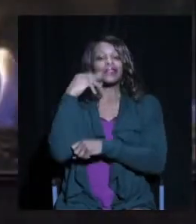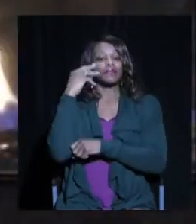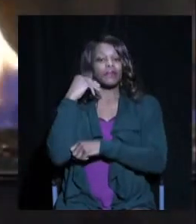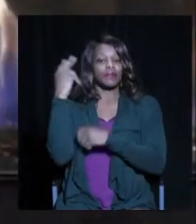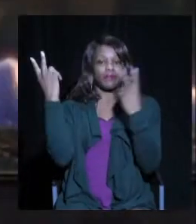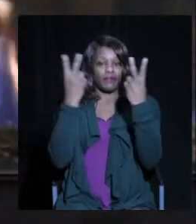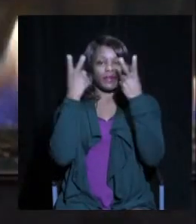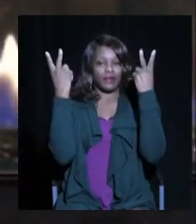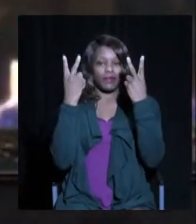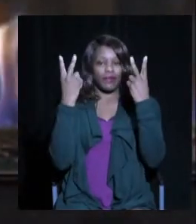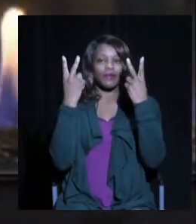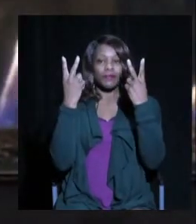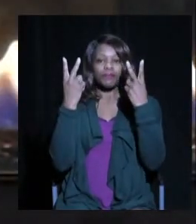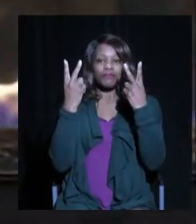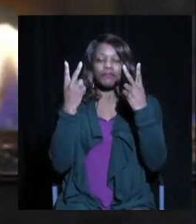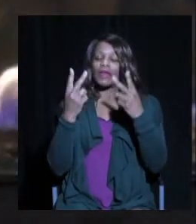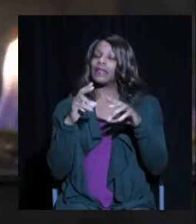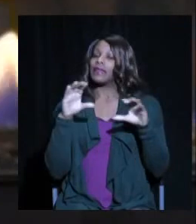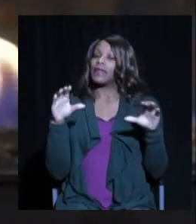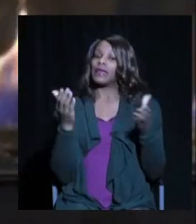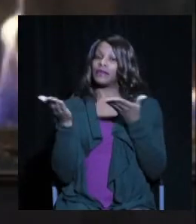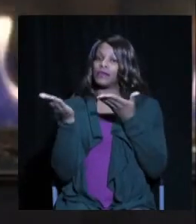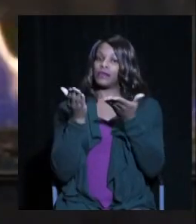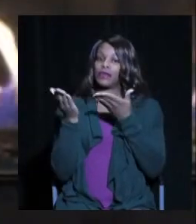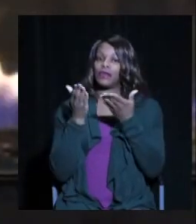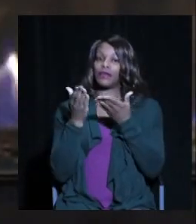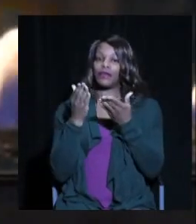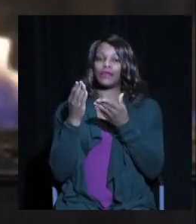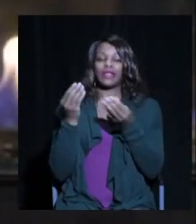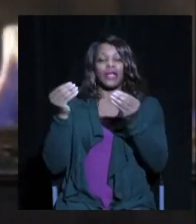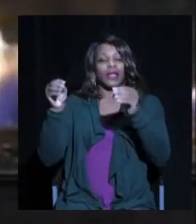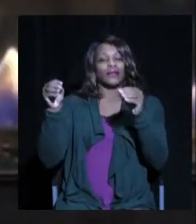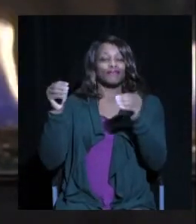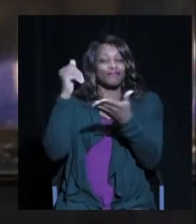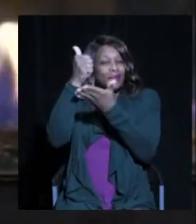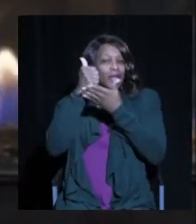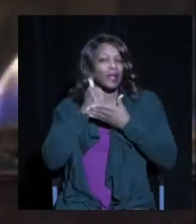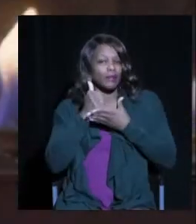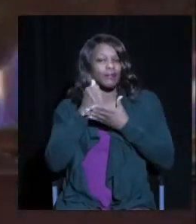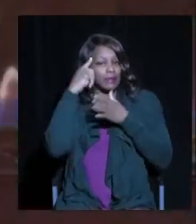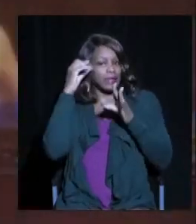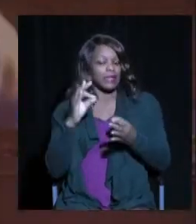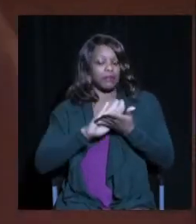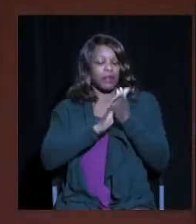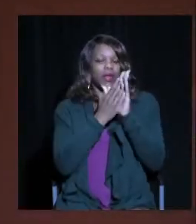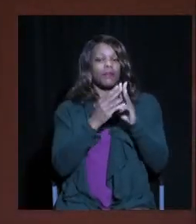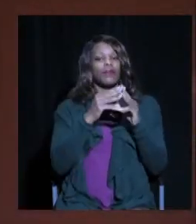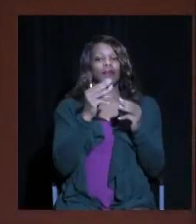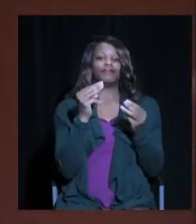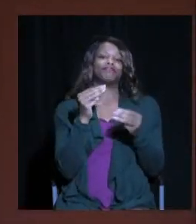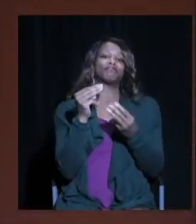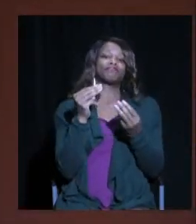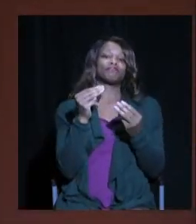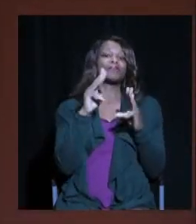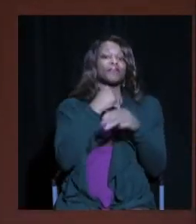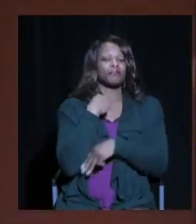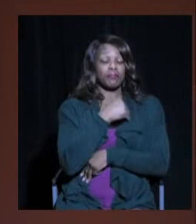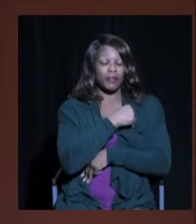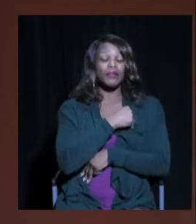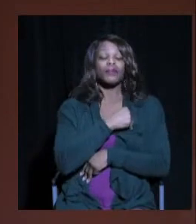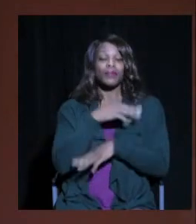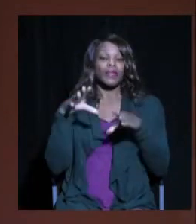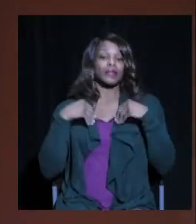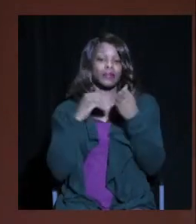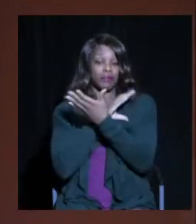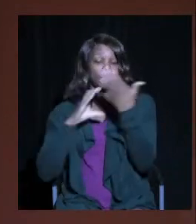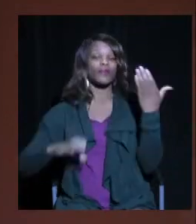that alone and that service moved me to not only become a member, but to accept Christ again in my life so that he can carry me through.